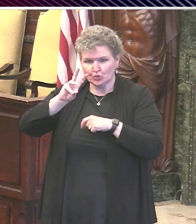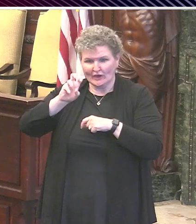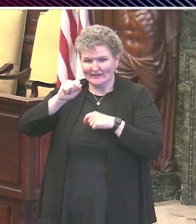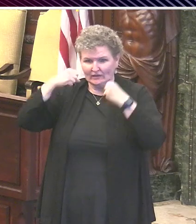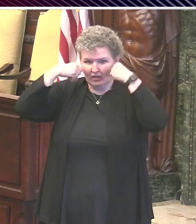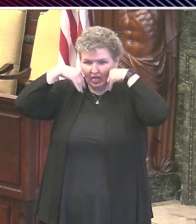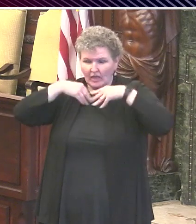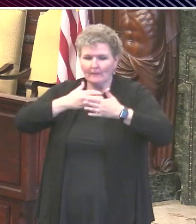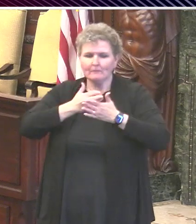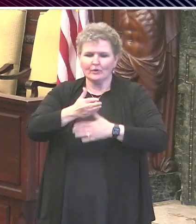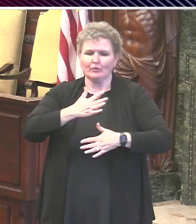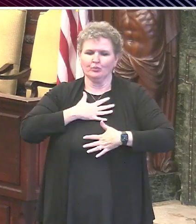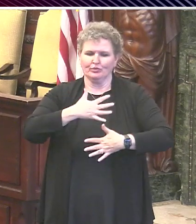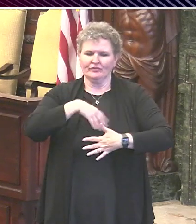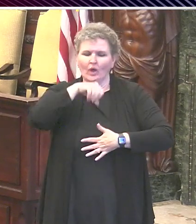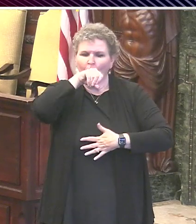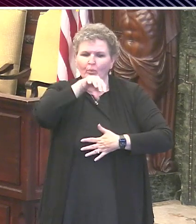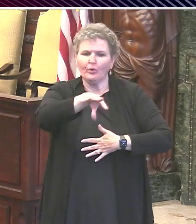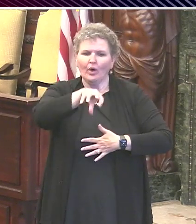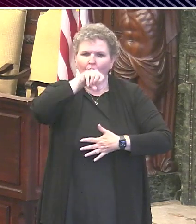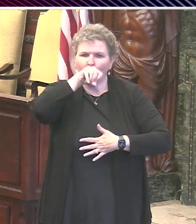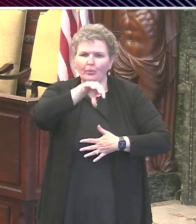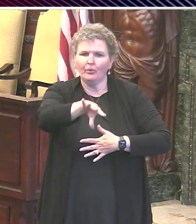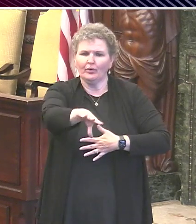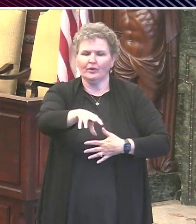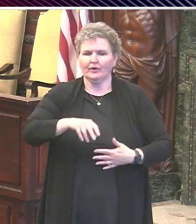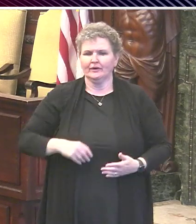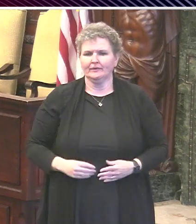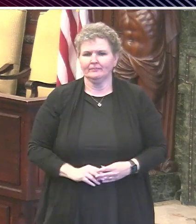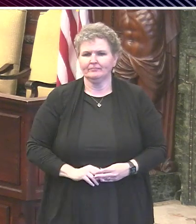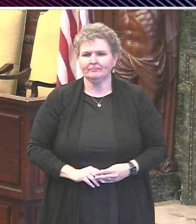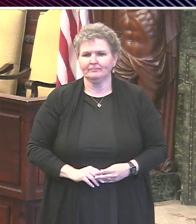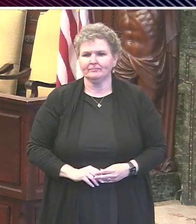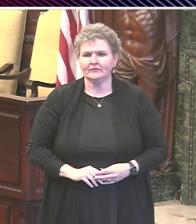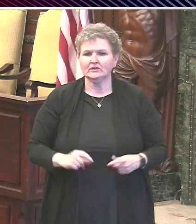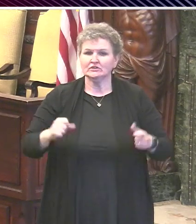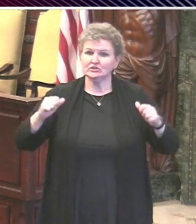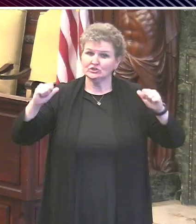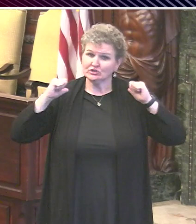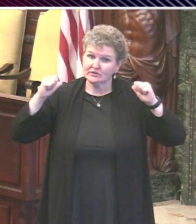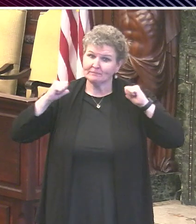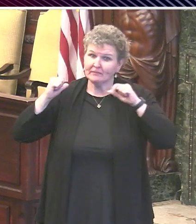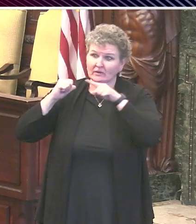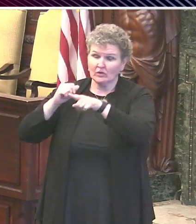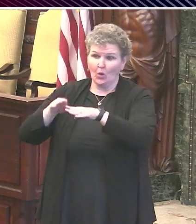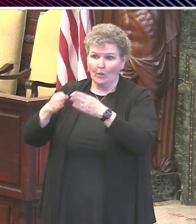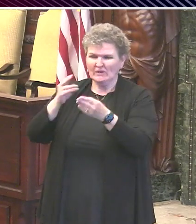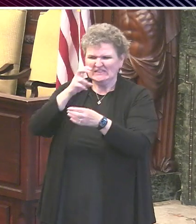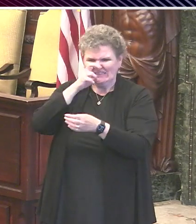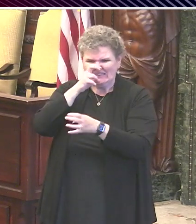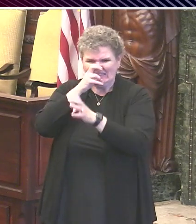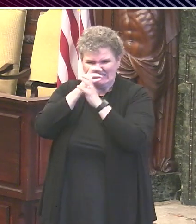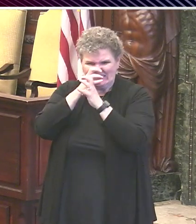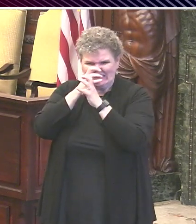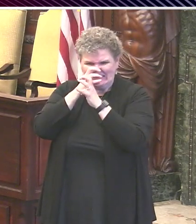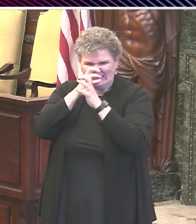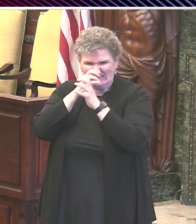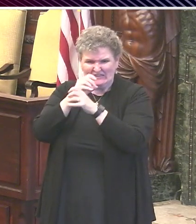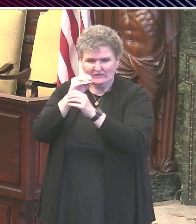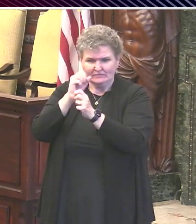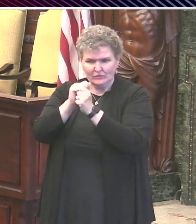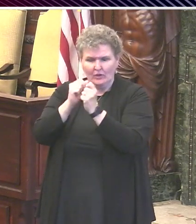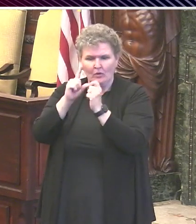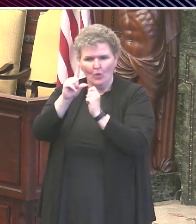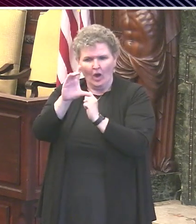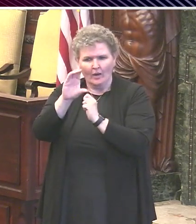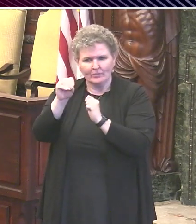mouth. And we are opening gyms with very strict enforcement that they wear masks 100% of the time. That wearing of